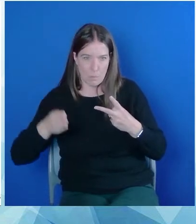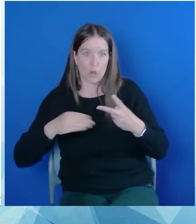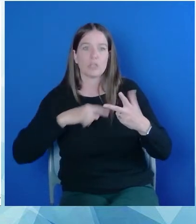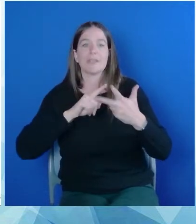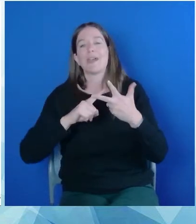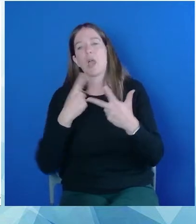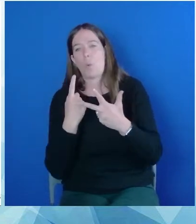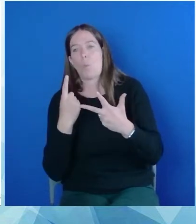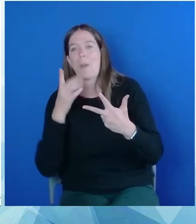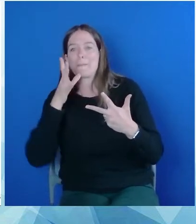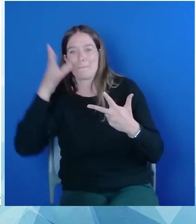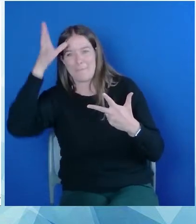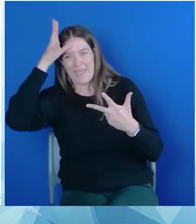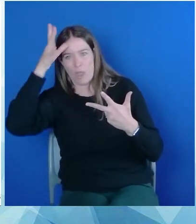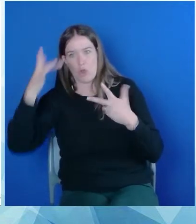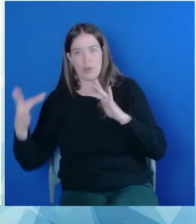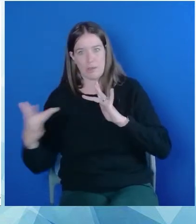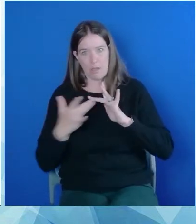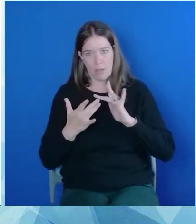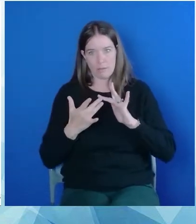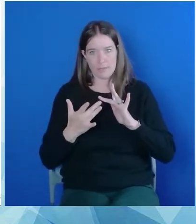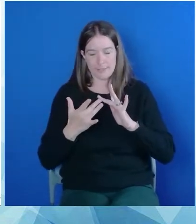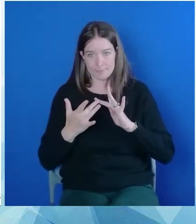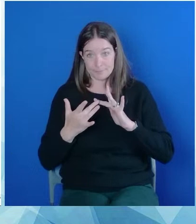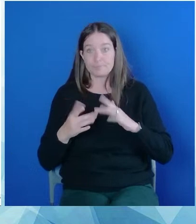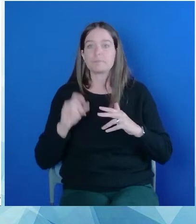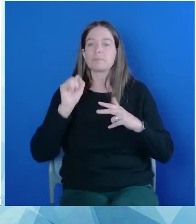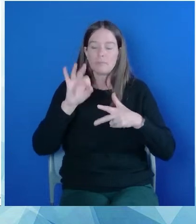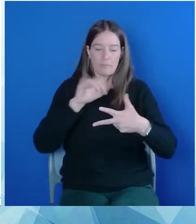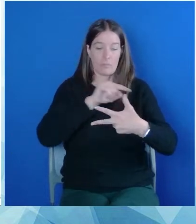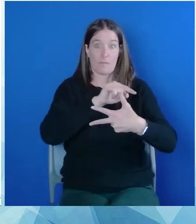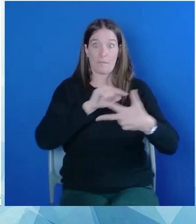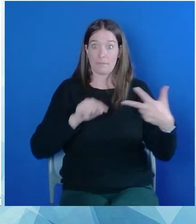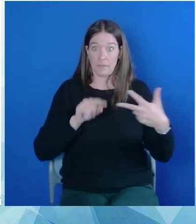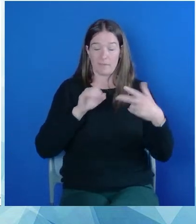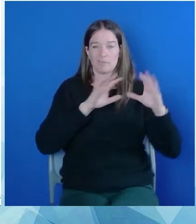time. So of those individuals,